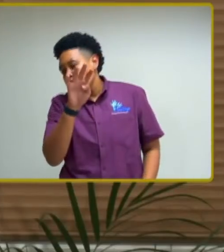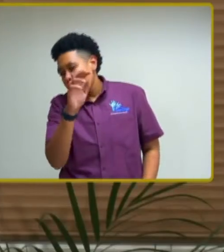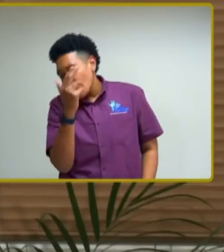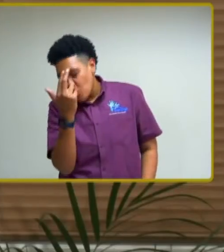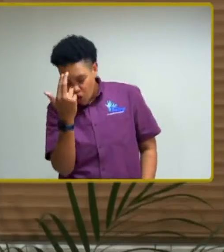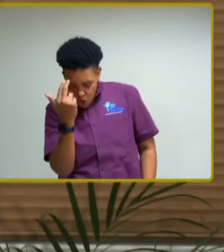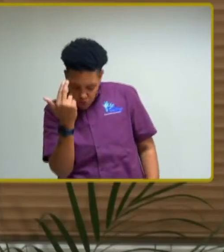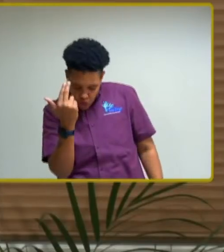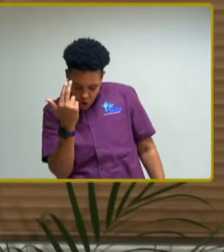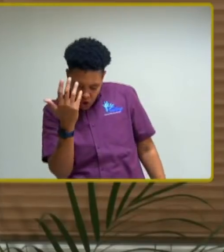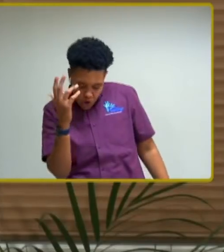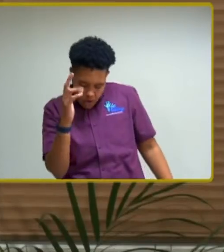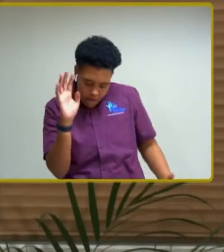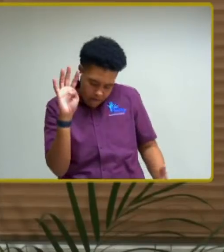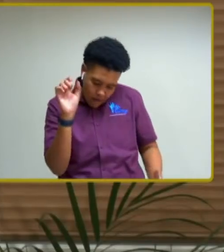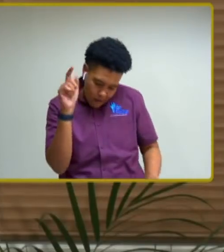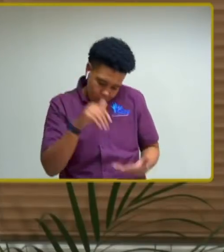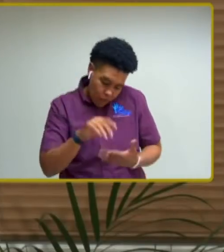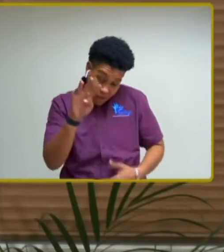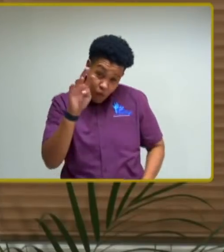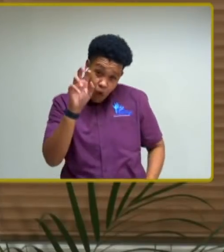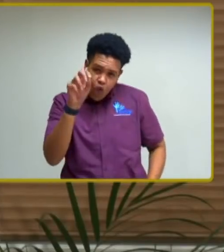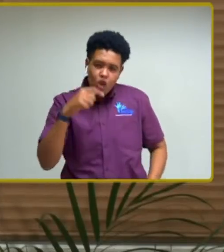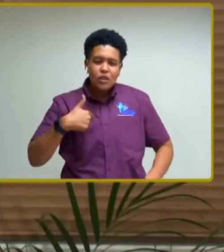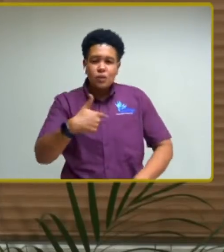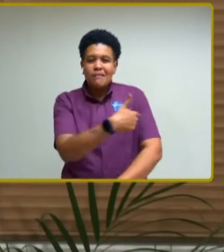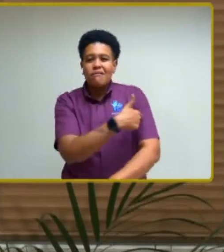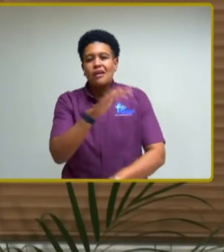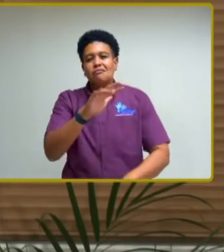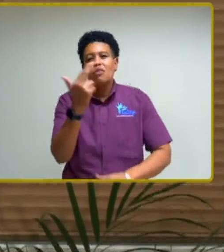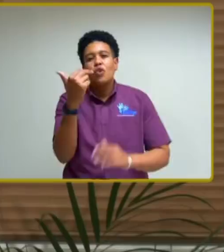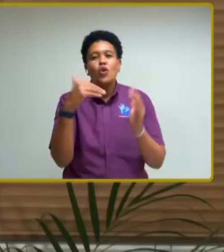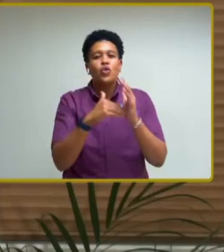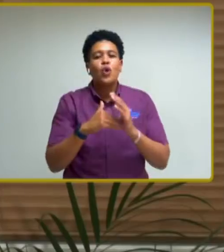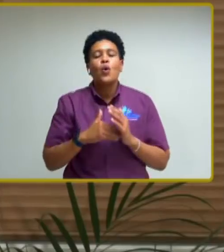11,430. That was the target. We vaccinated